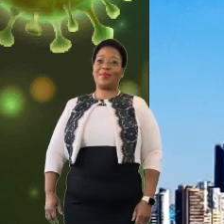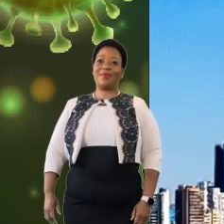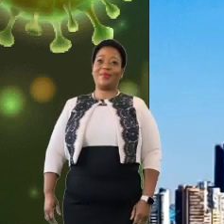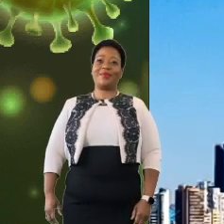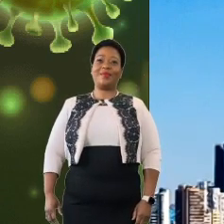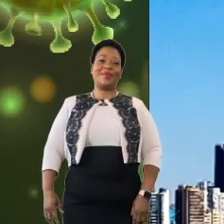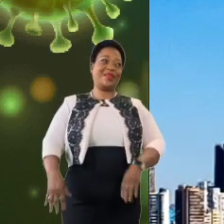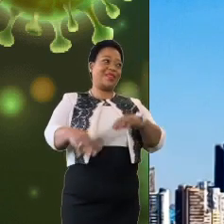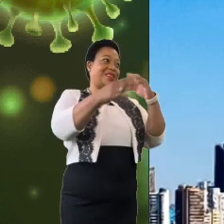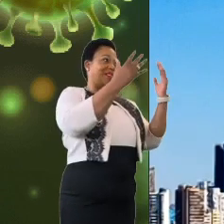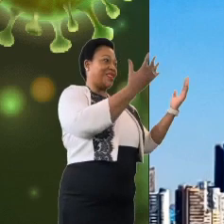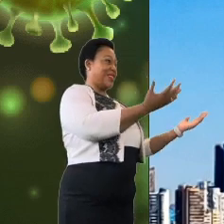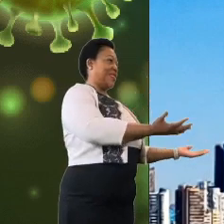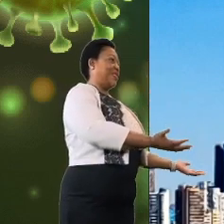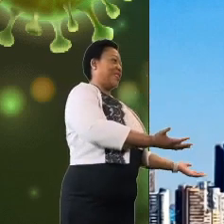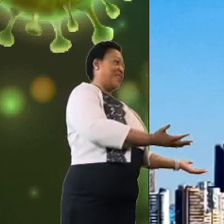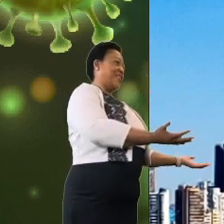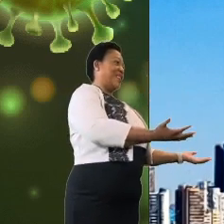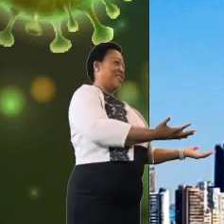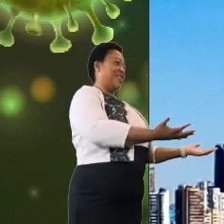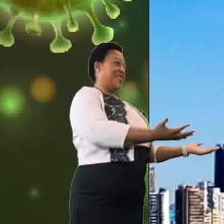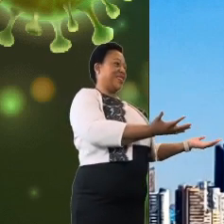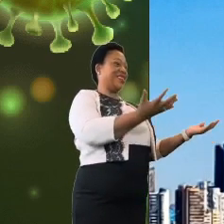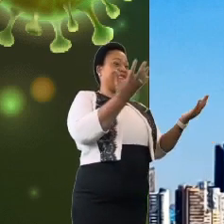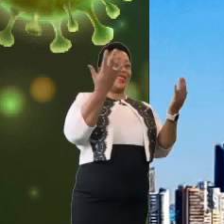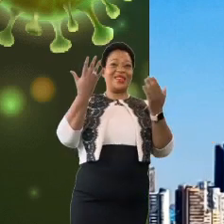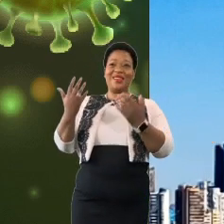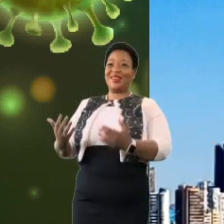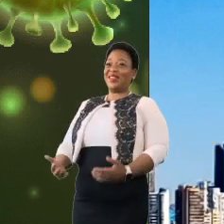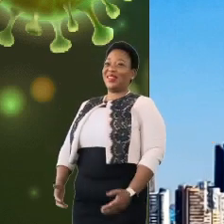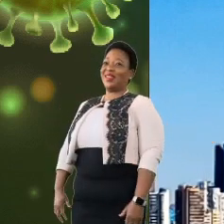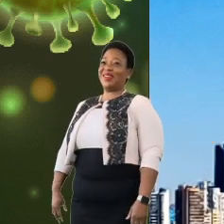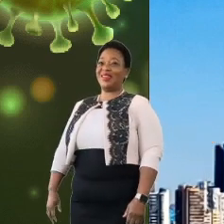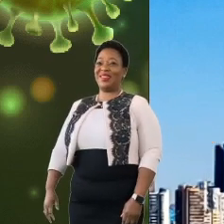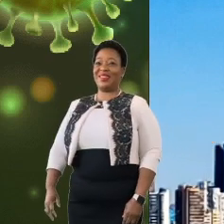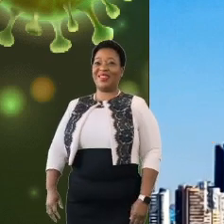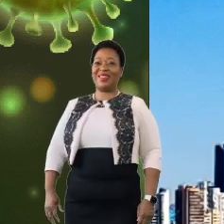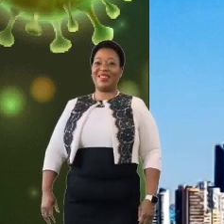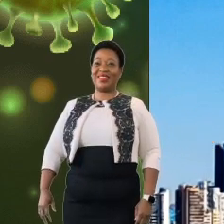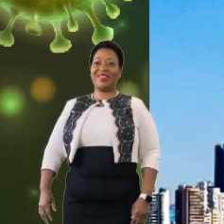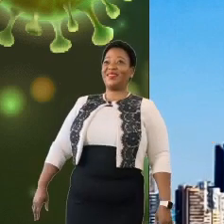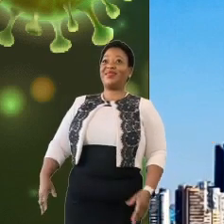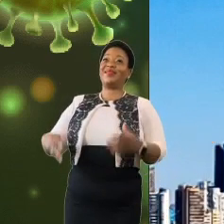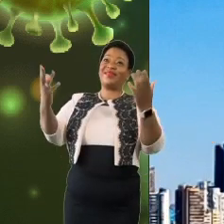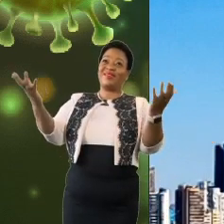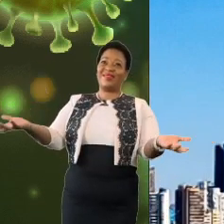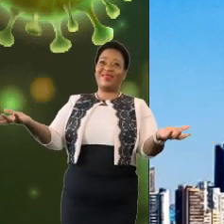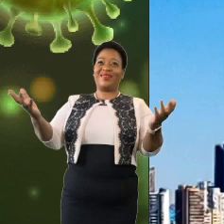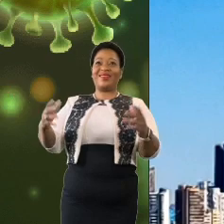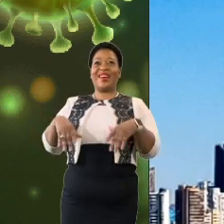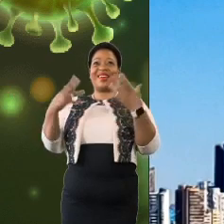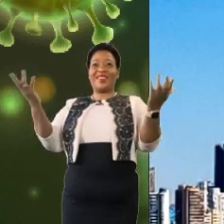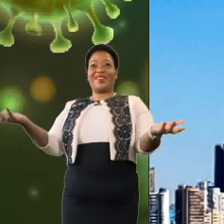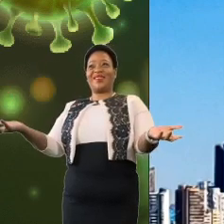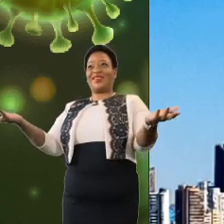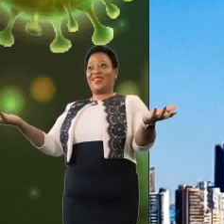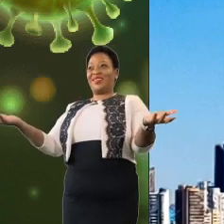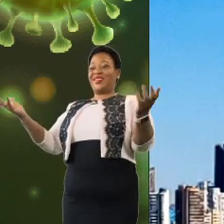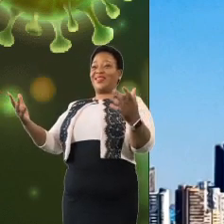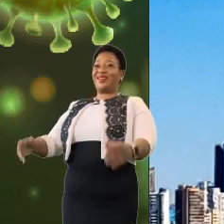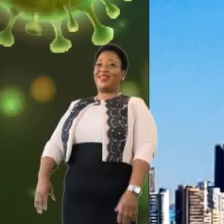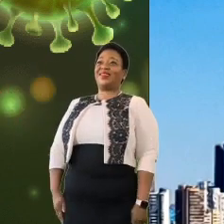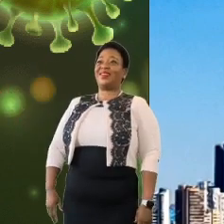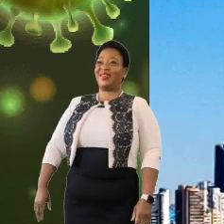is converted from red to green. I do see our Honorable MEC has joined us, Freaky, and I'm sure you will do the